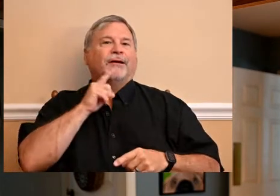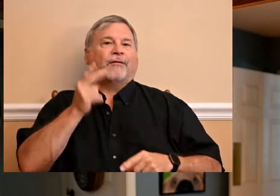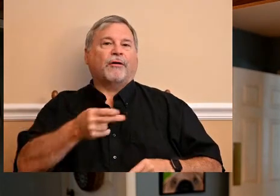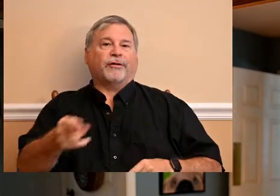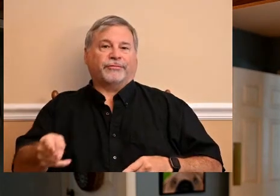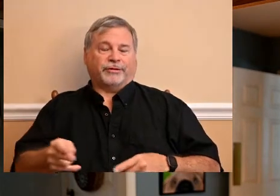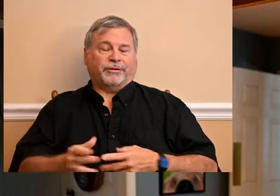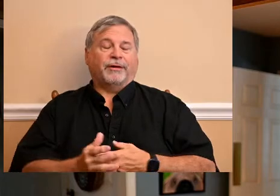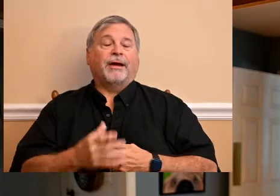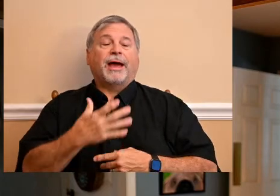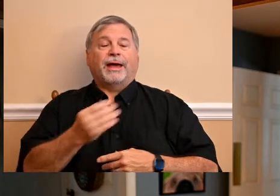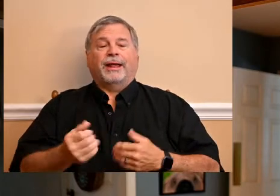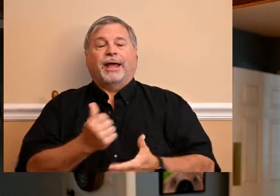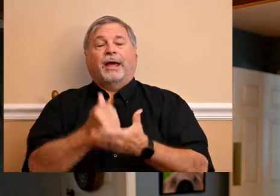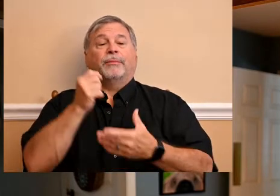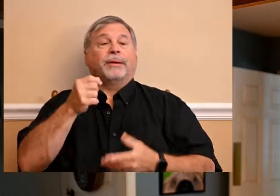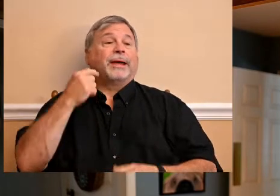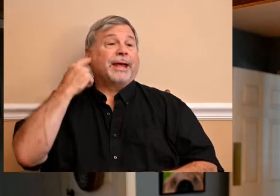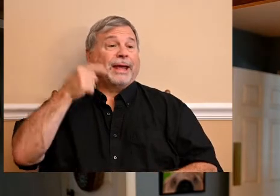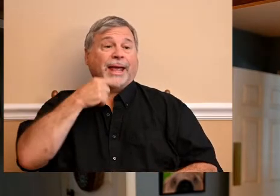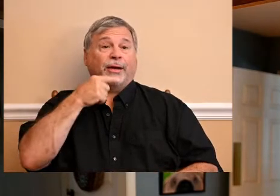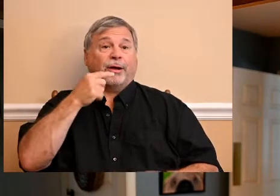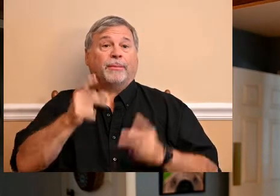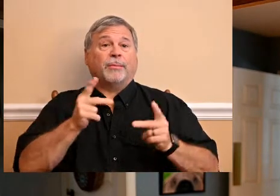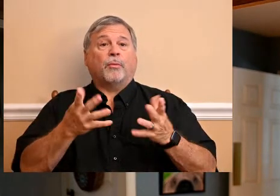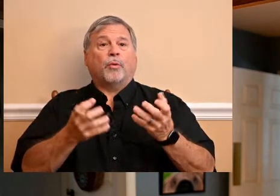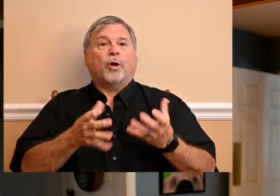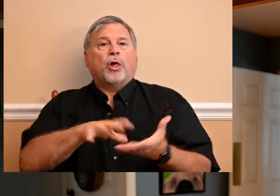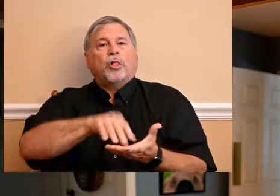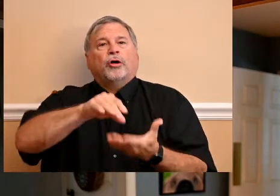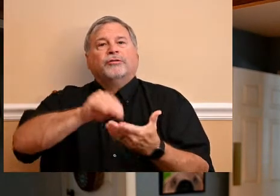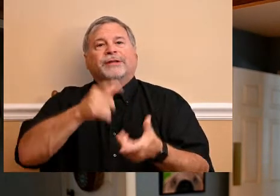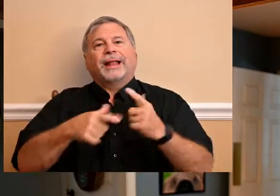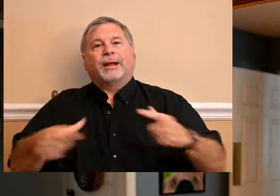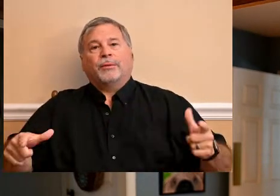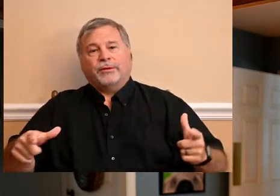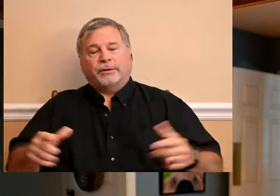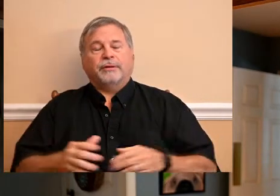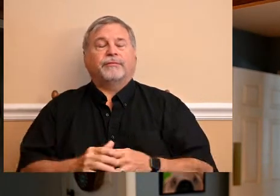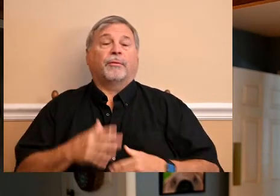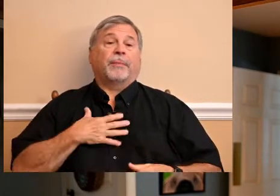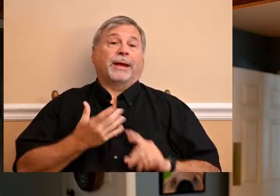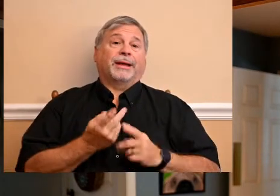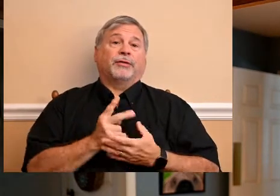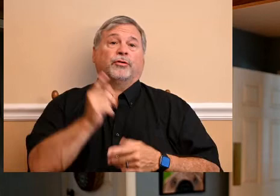but we do that for our friends that are deaf and hard of hearing. And it also helps hearing people that are trying to learn a